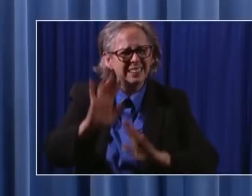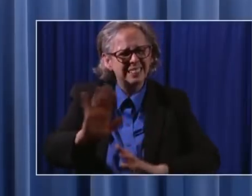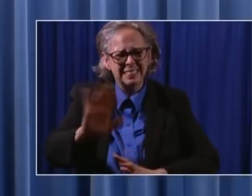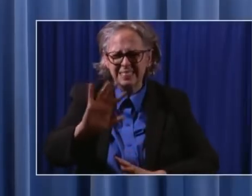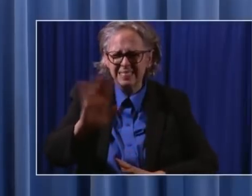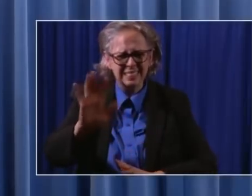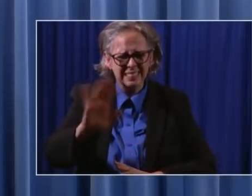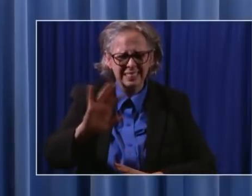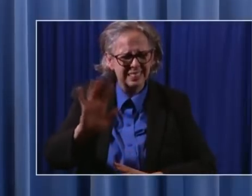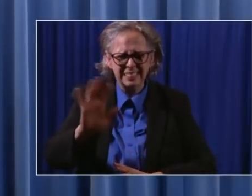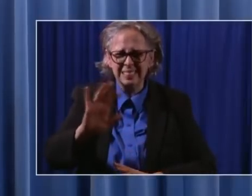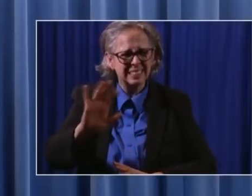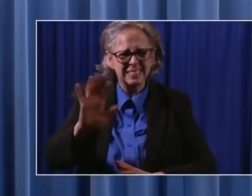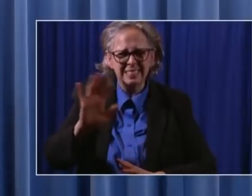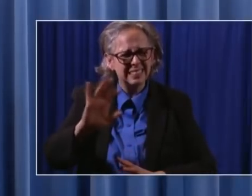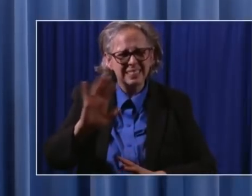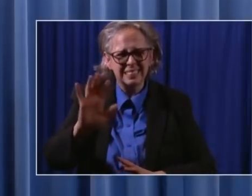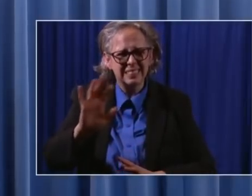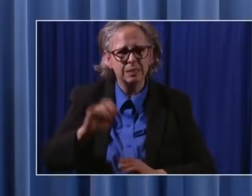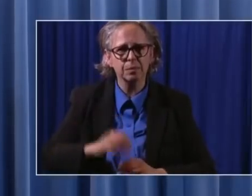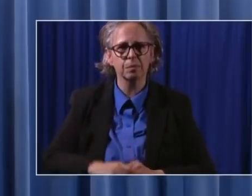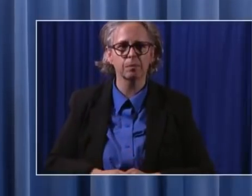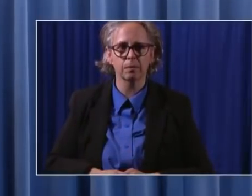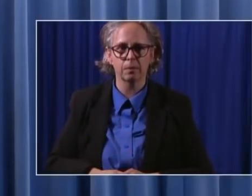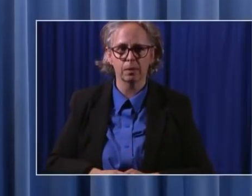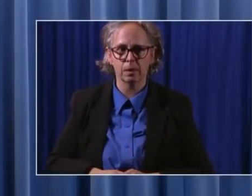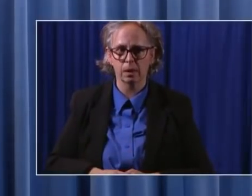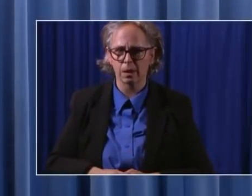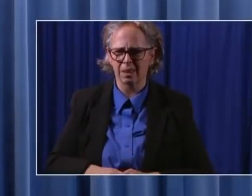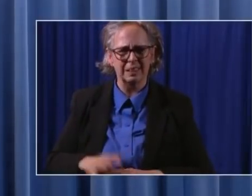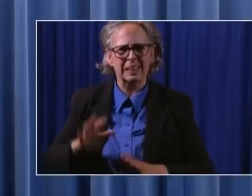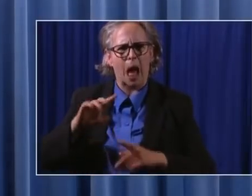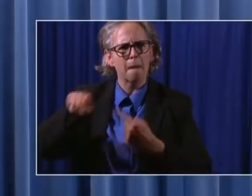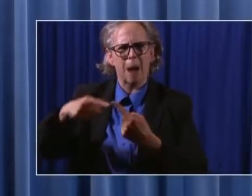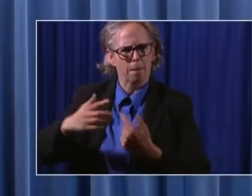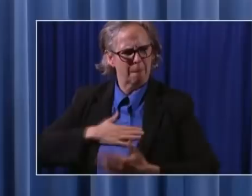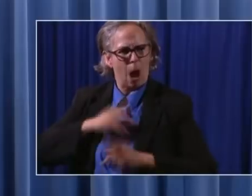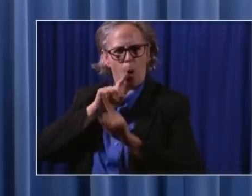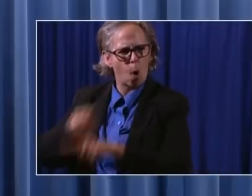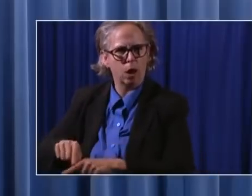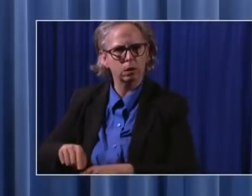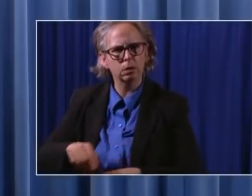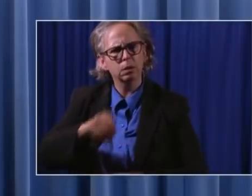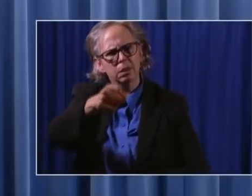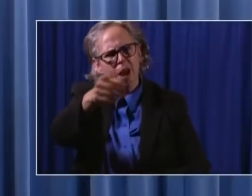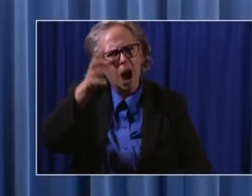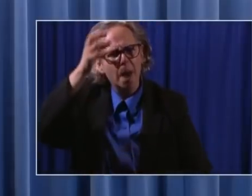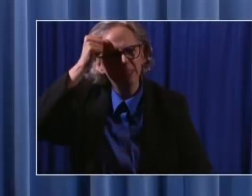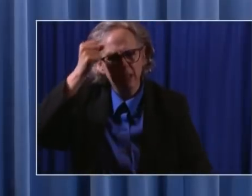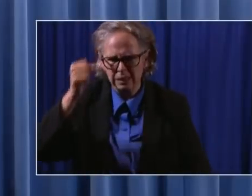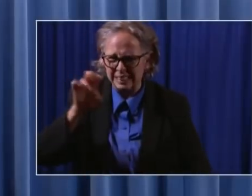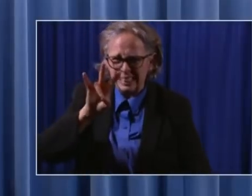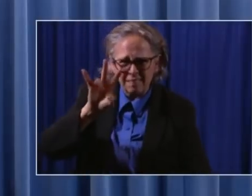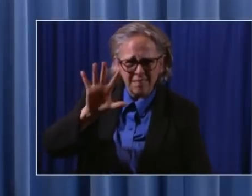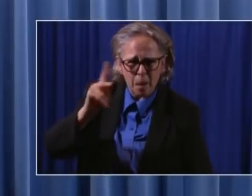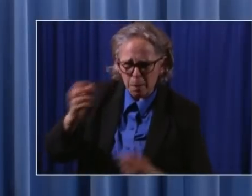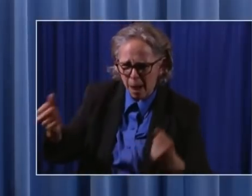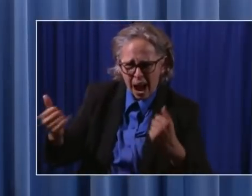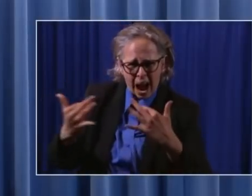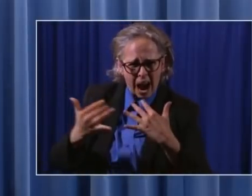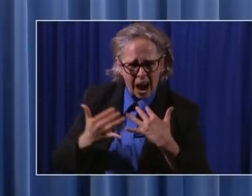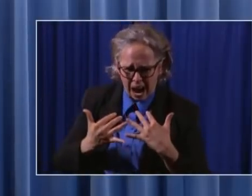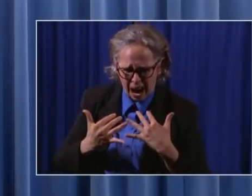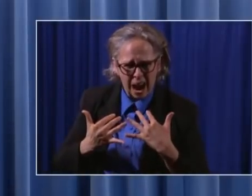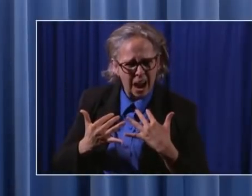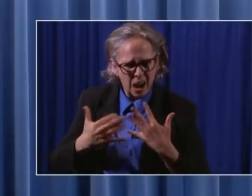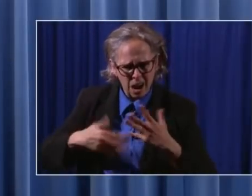is, but rather think about, does this make any sense for my family? Does this make any sense for everybody else? And so